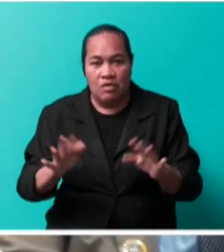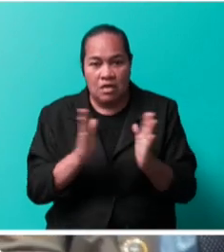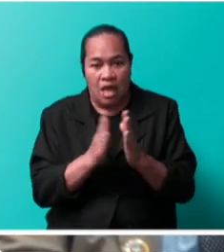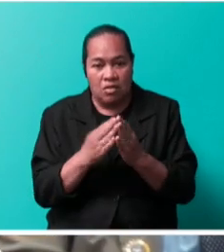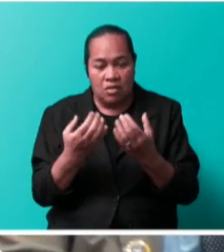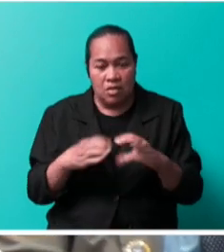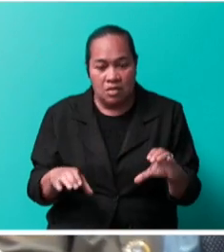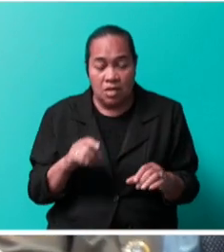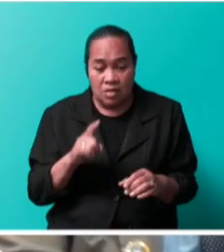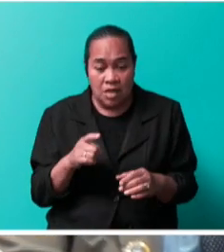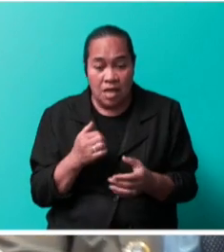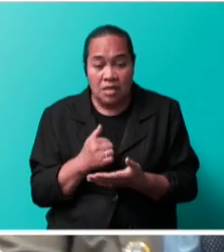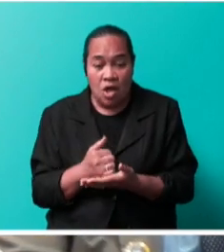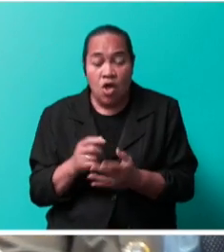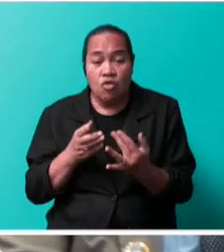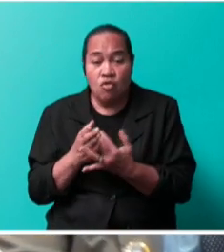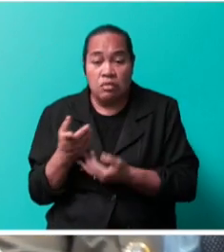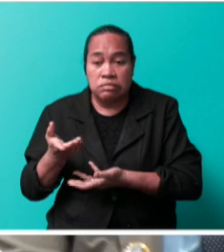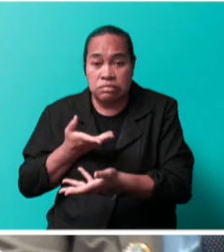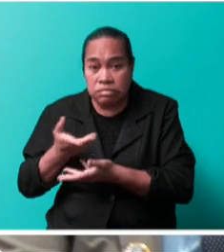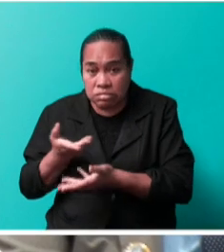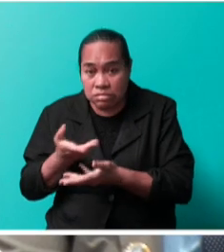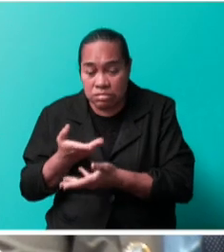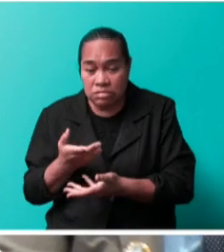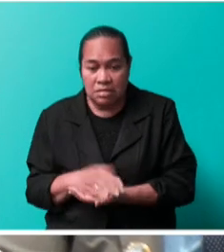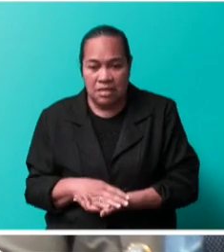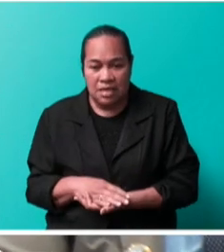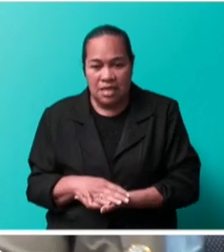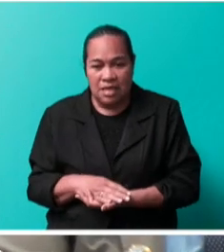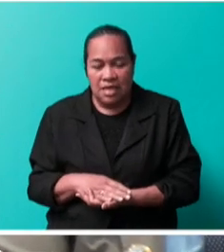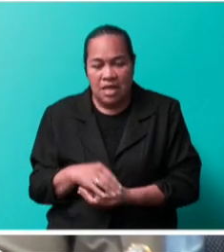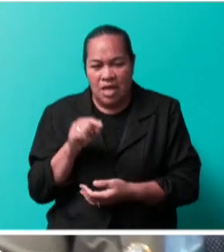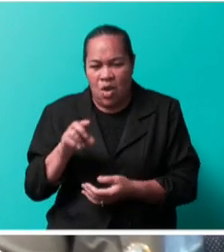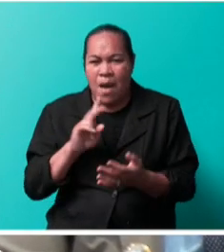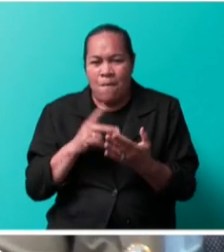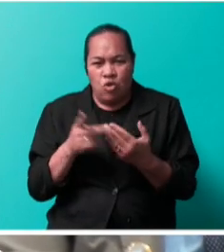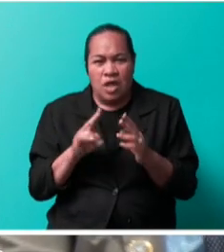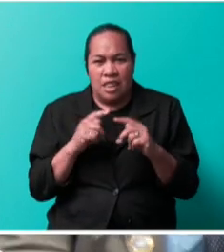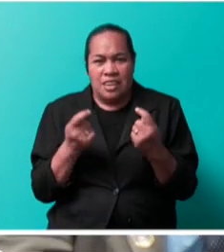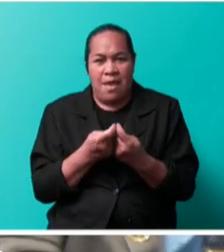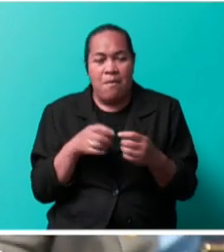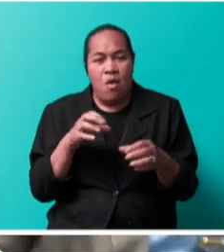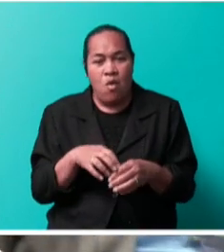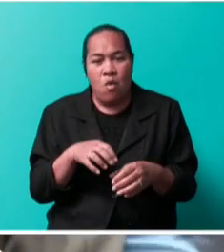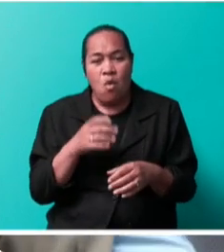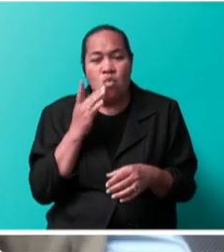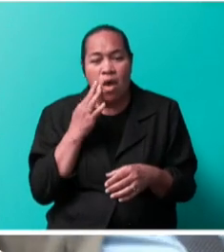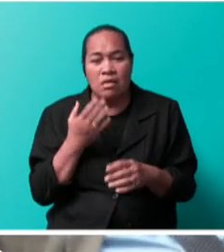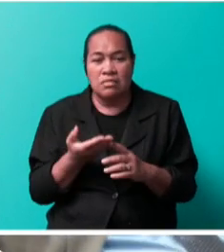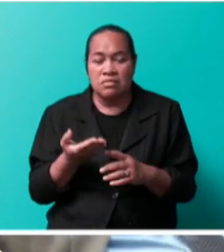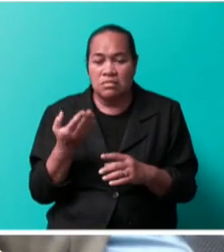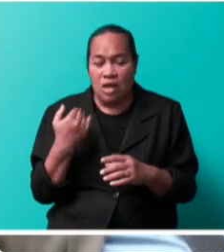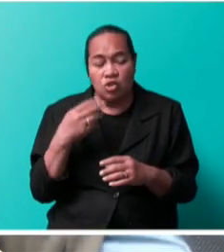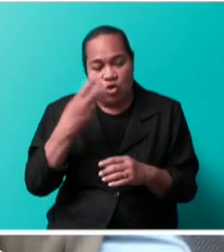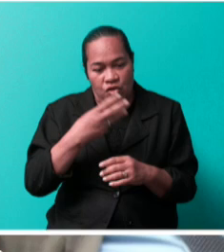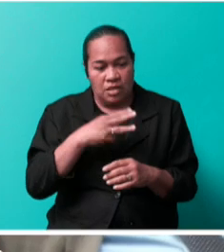initiative originated through consultations conducted by the JPRISM project team during visits to all 13 municipal